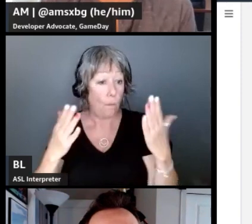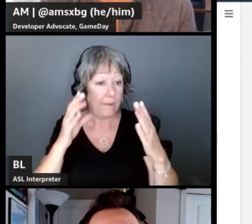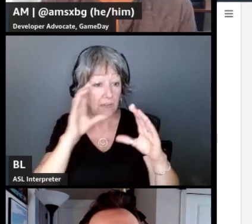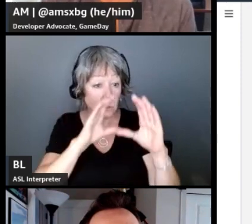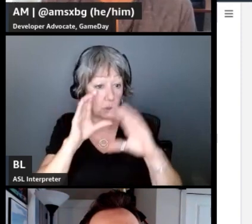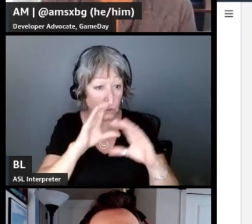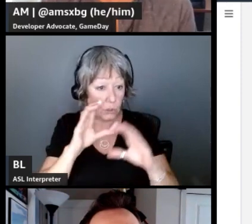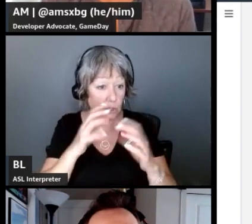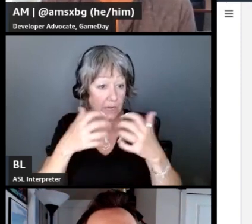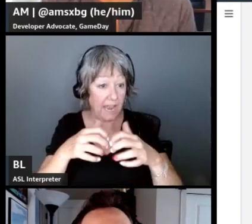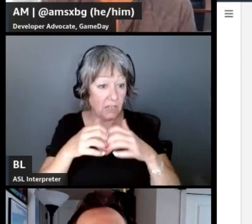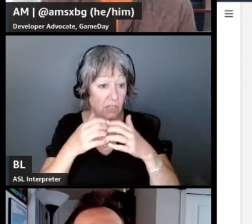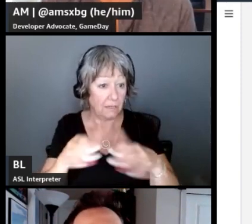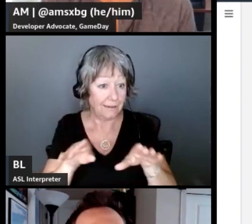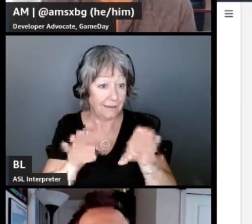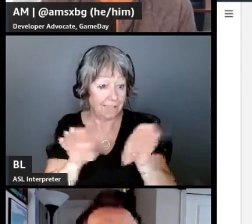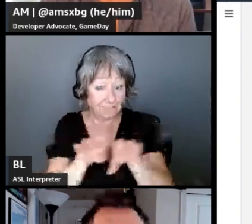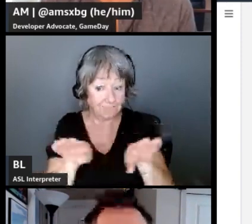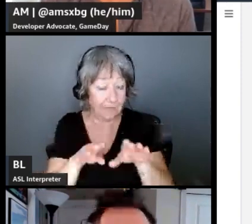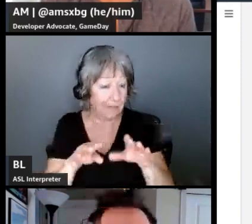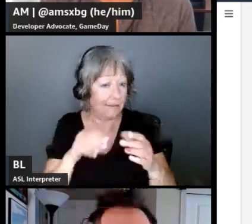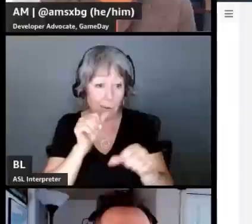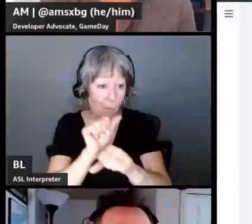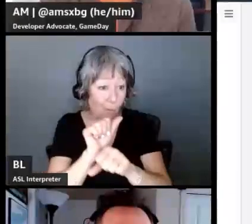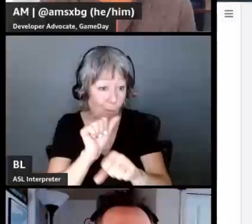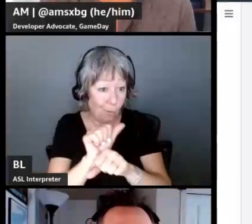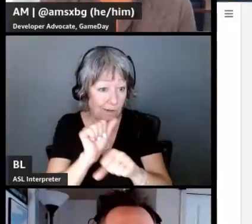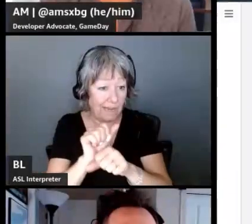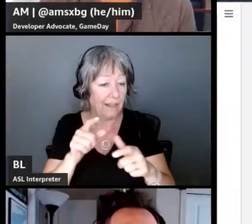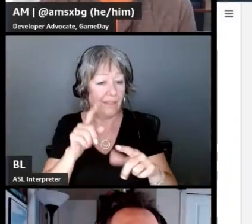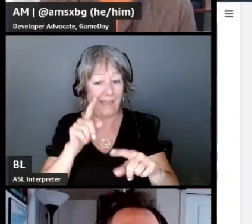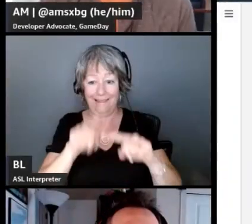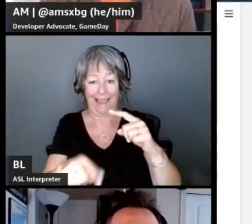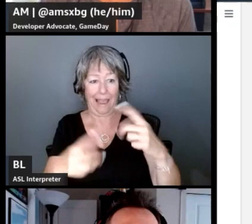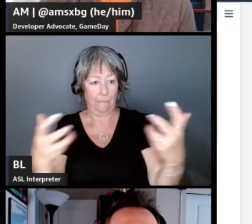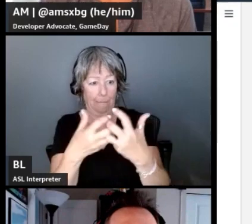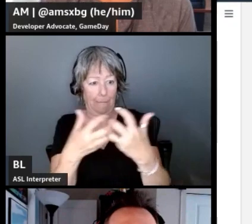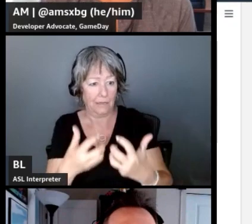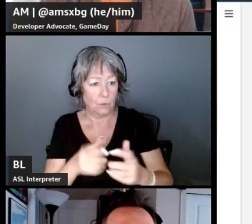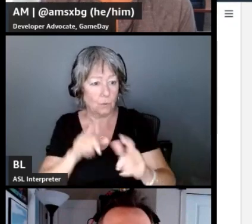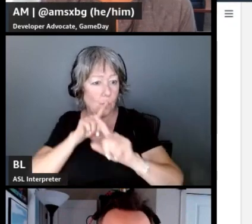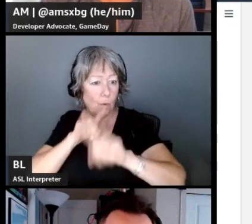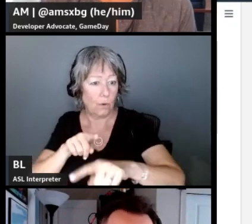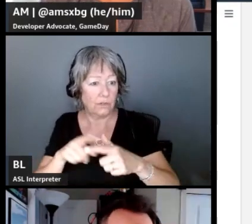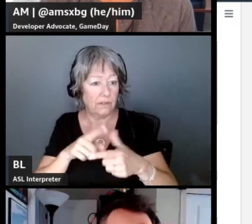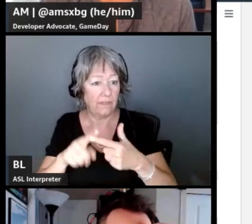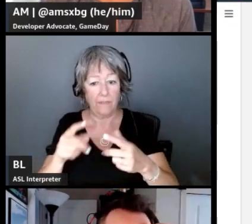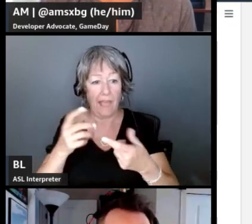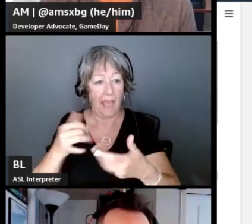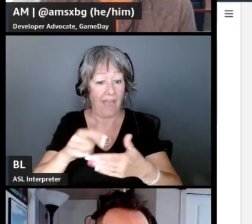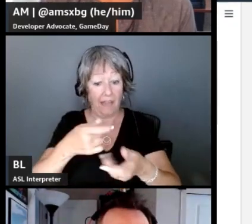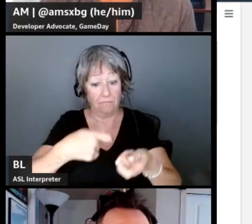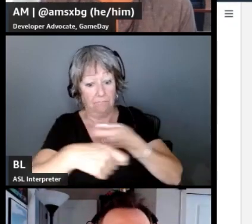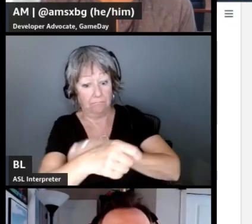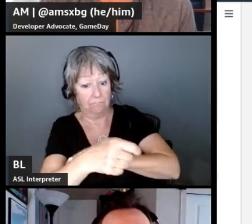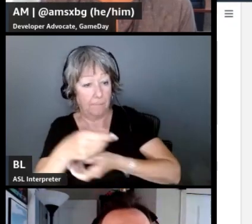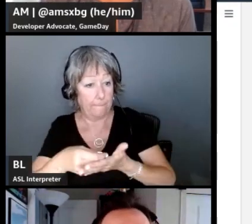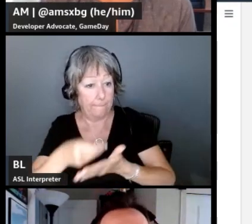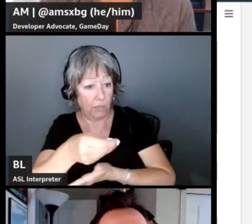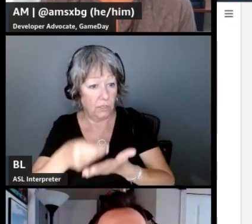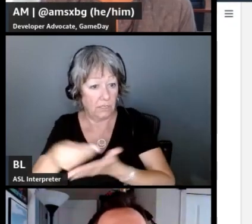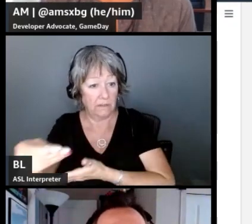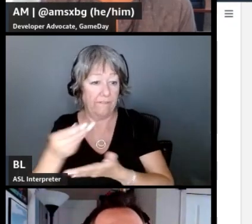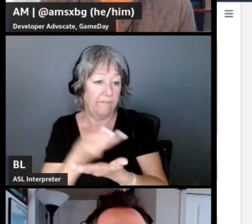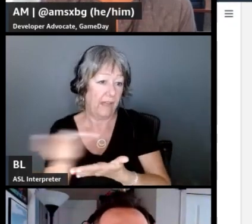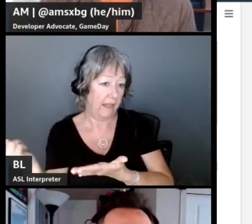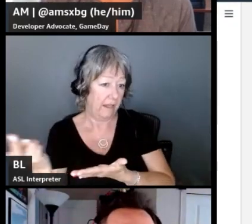the service is down, they are not able to match orders, and then essentially things fail, transactions fail, it leads to loss of business. So yeah,